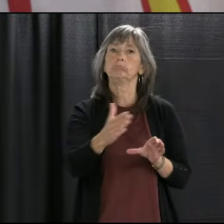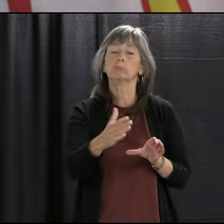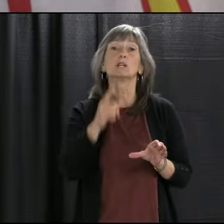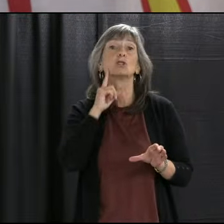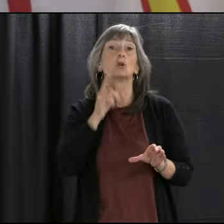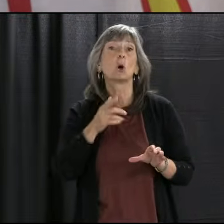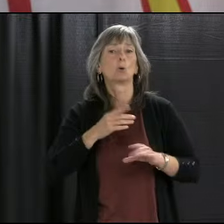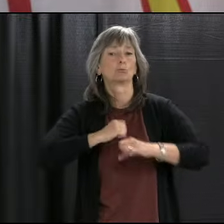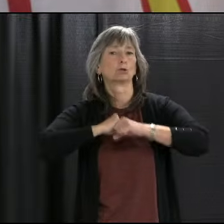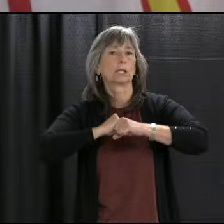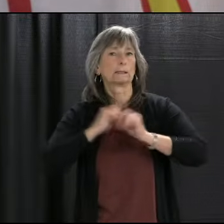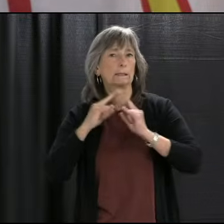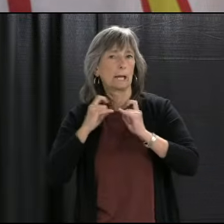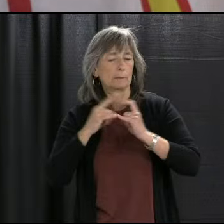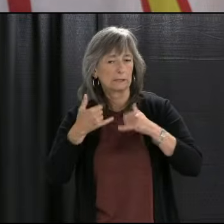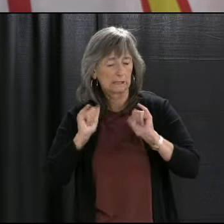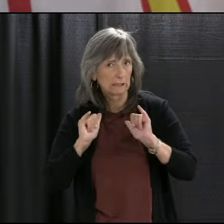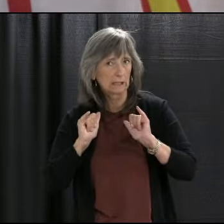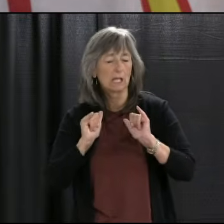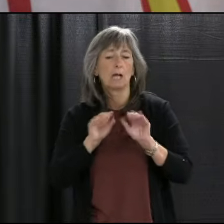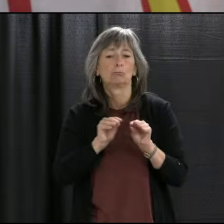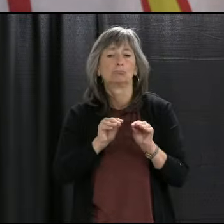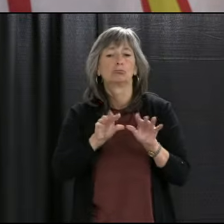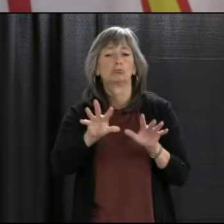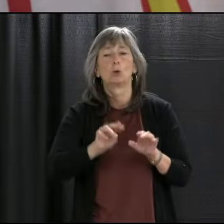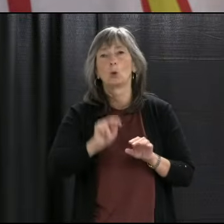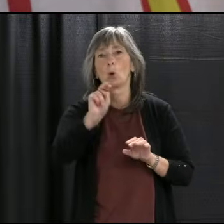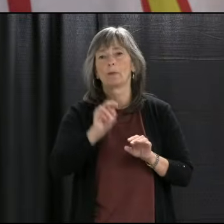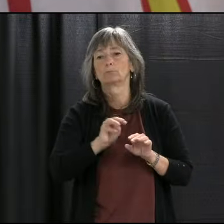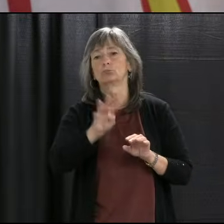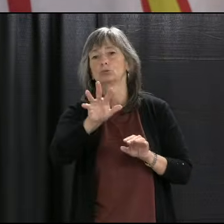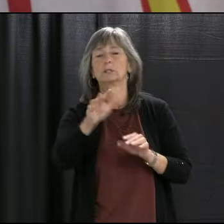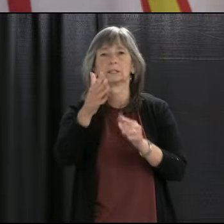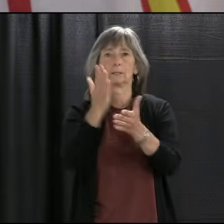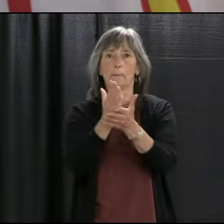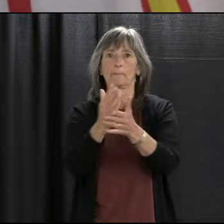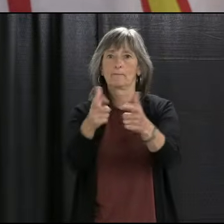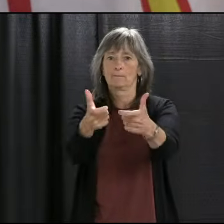protect cabins in the area and protect further spread north.